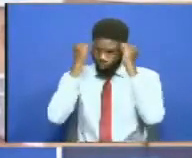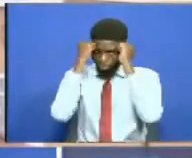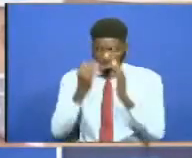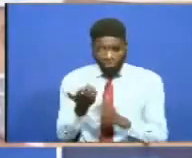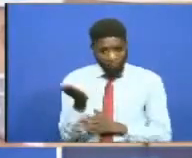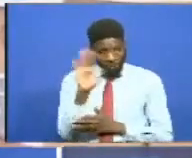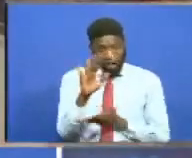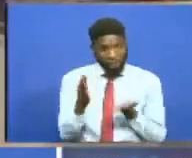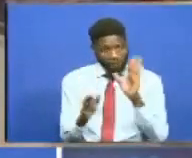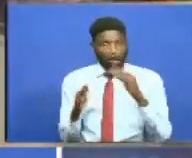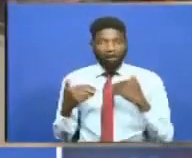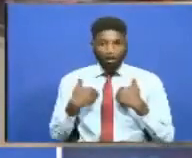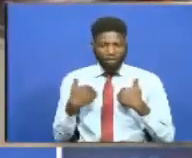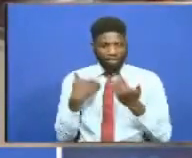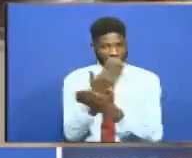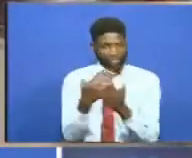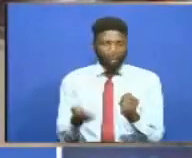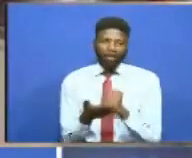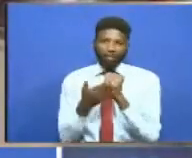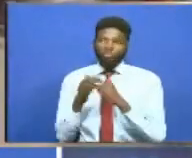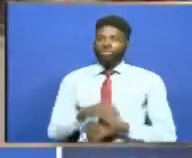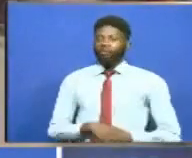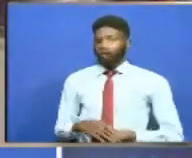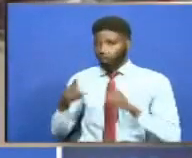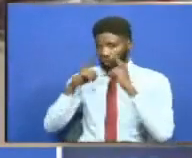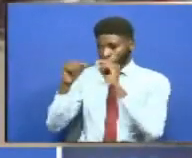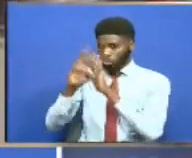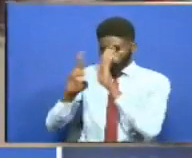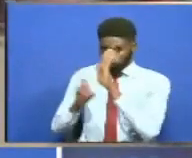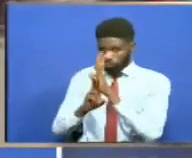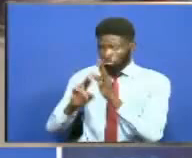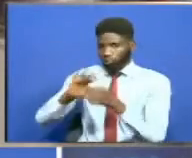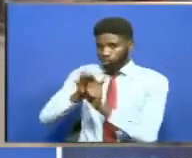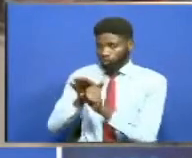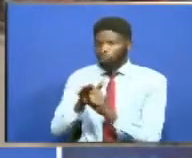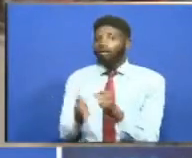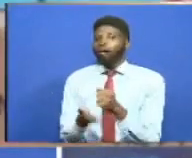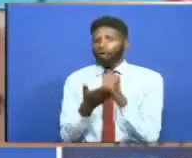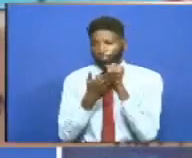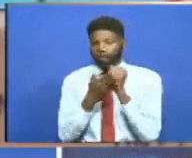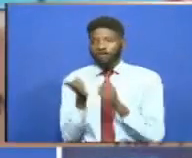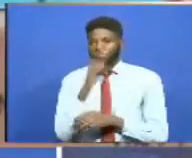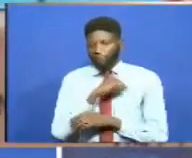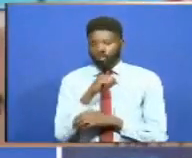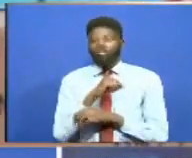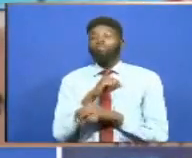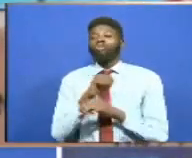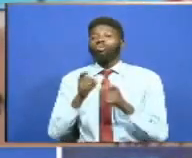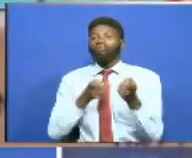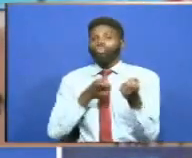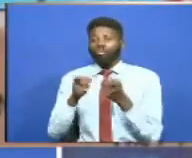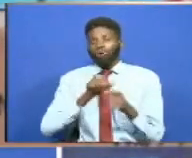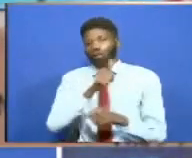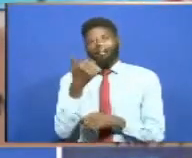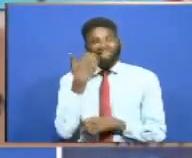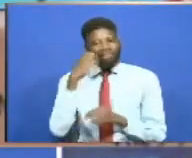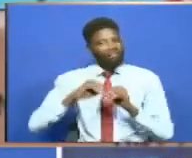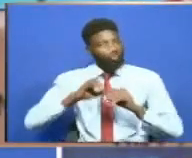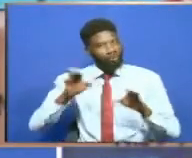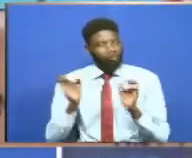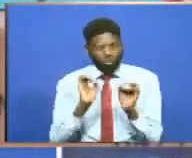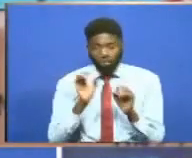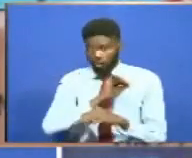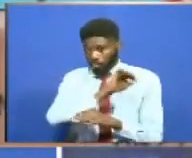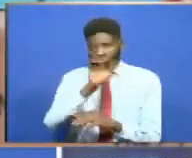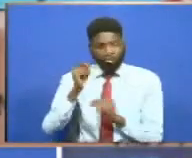shule za kuwasaidia. She said that the precautionary measures have helped contain the spread of other diseases, challenging Kenyans not to